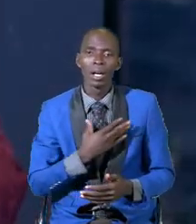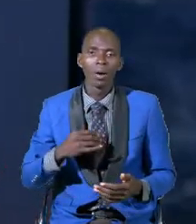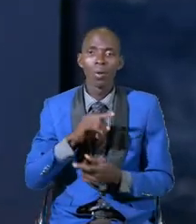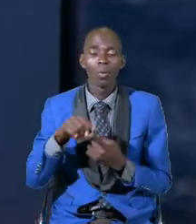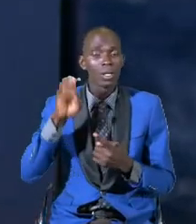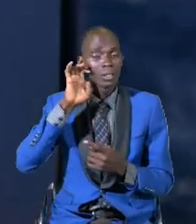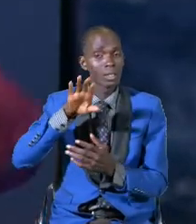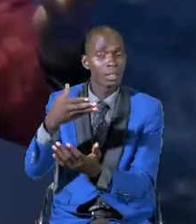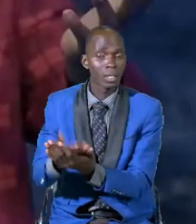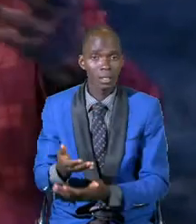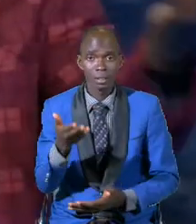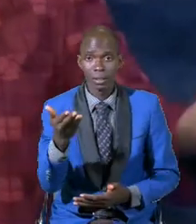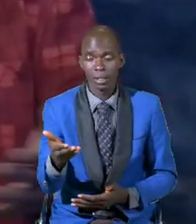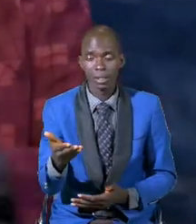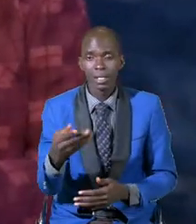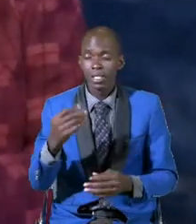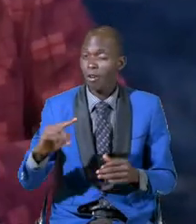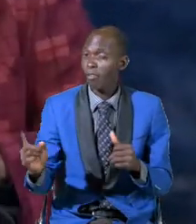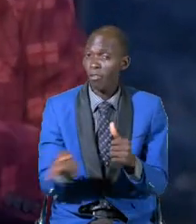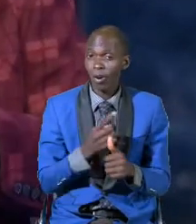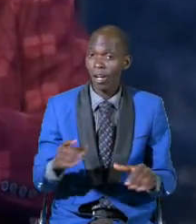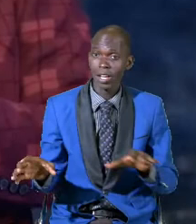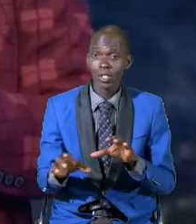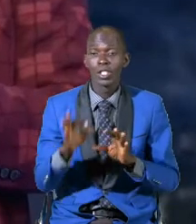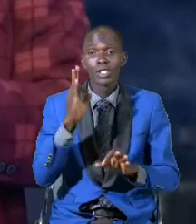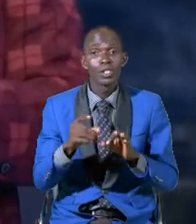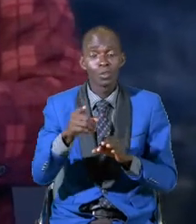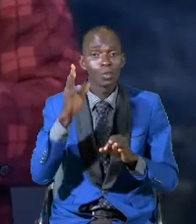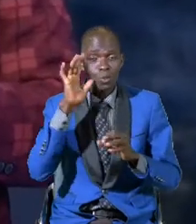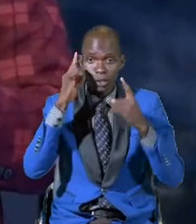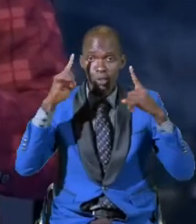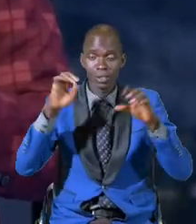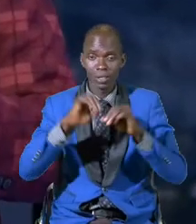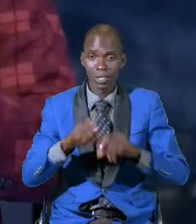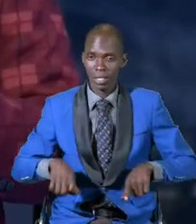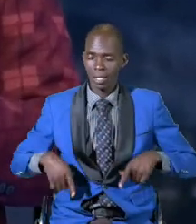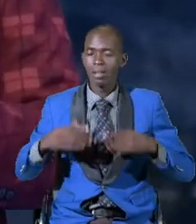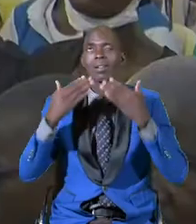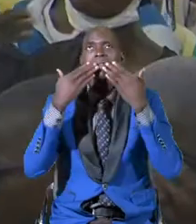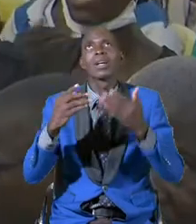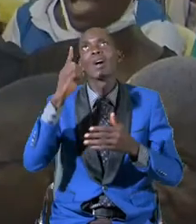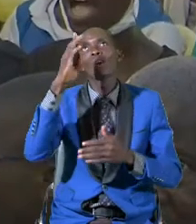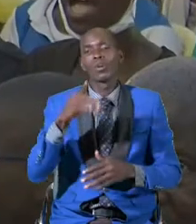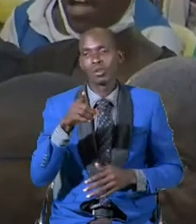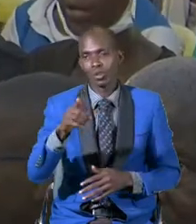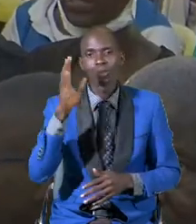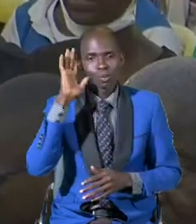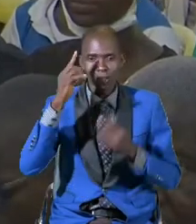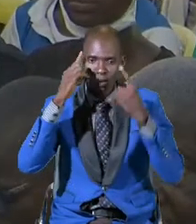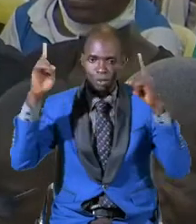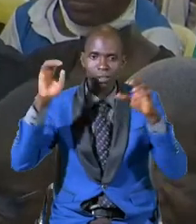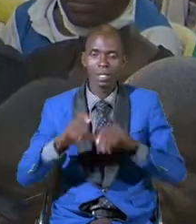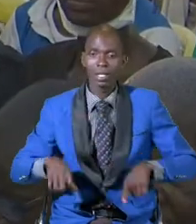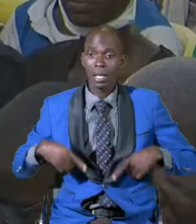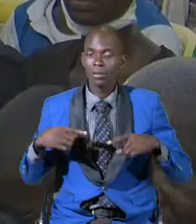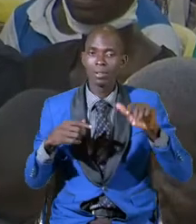first action. You know, if you're going to make it in life, and thank God you'll make it in life. Yeah. Action.